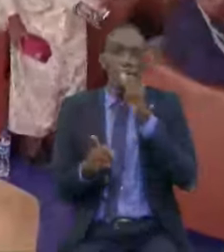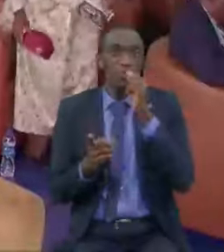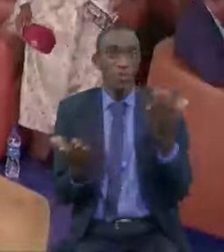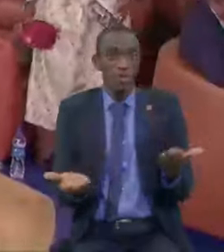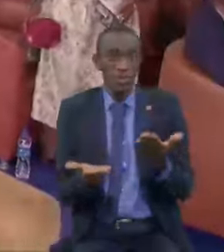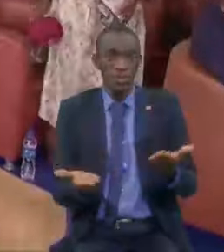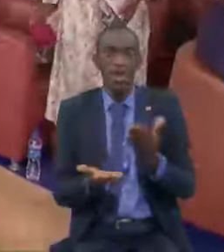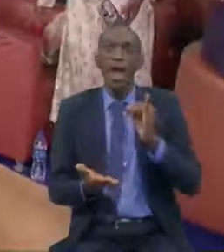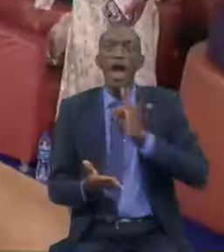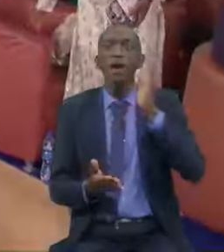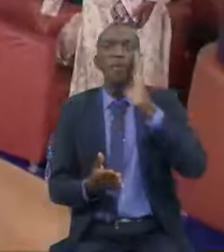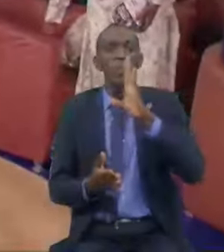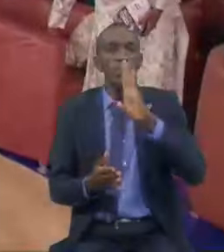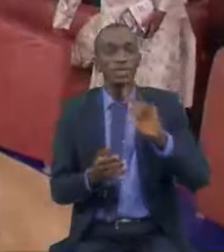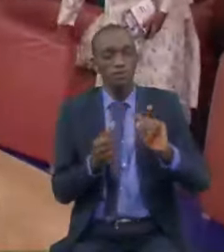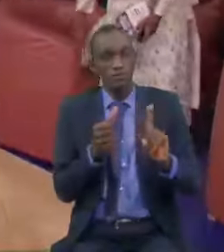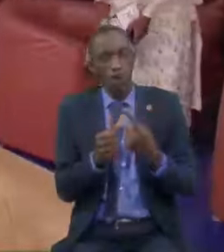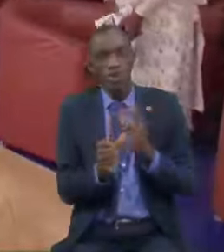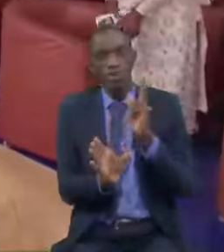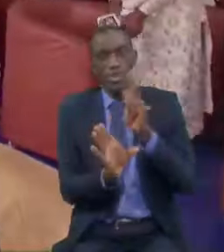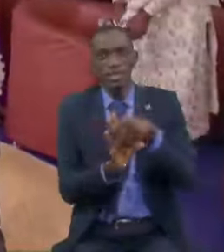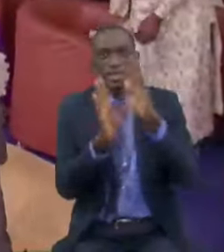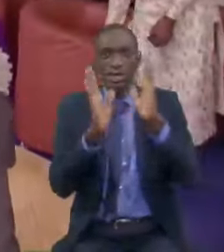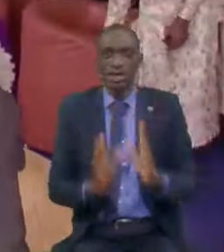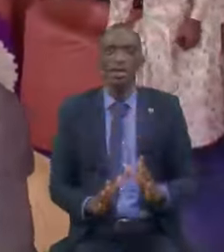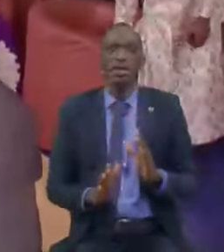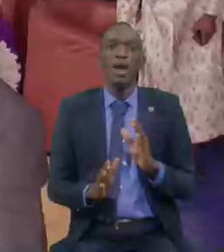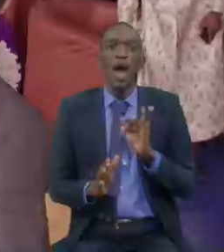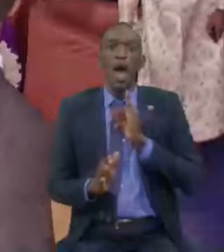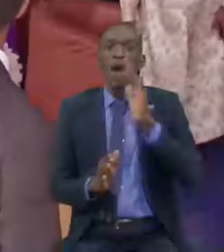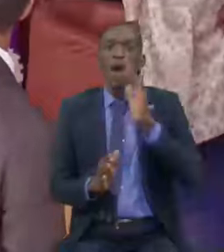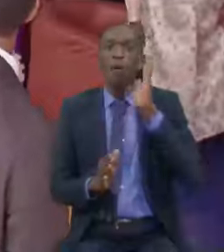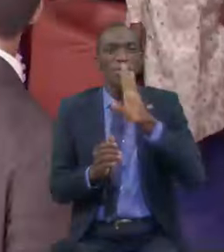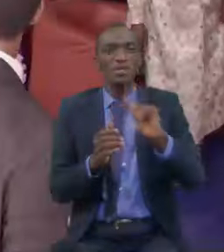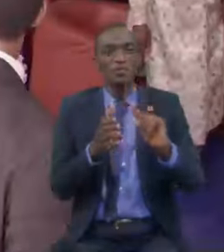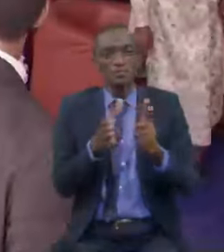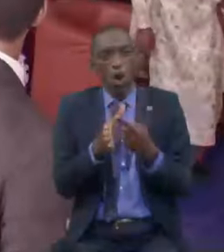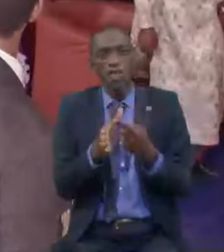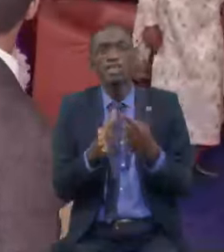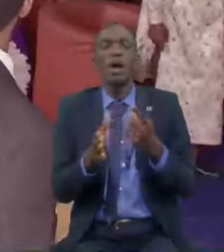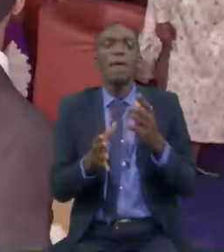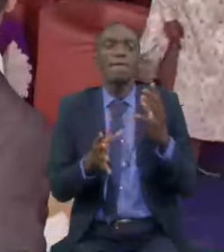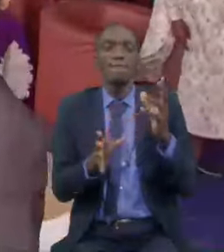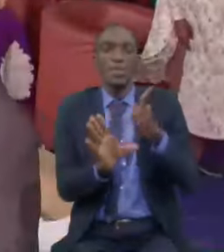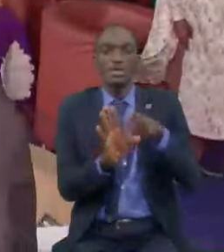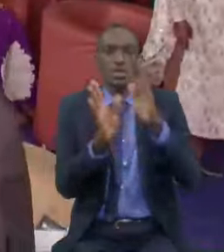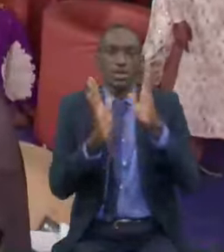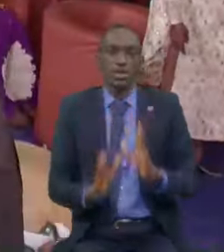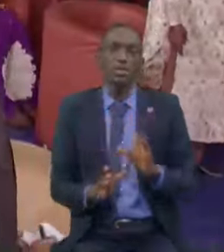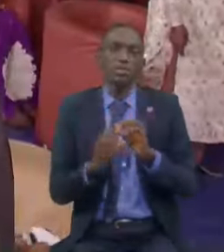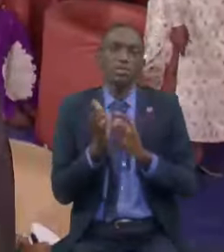first partaker. I will be the first partaker of the anointing